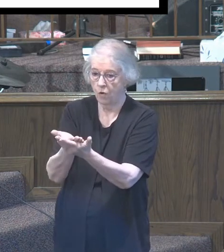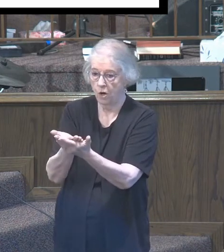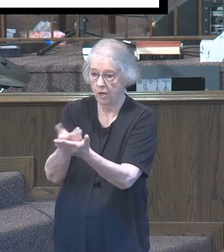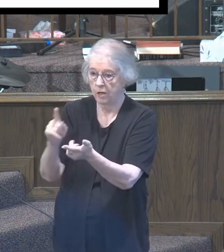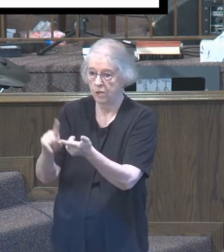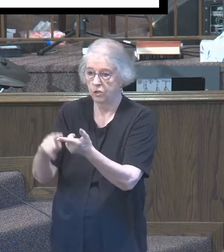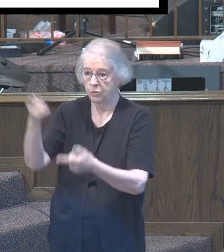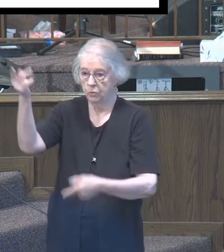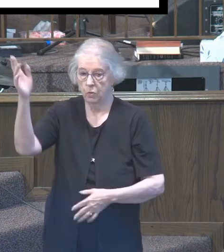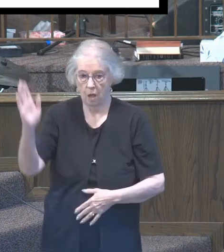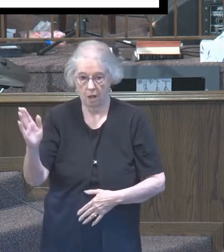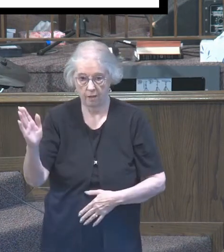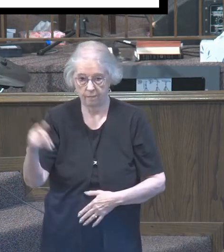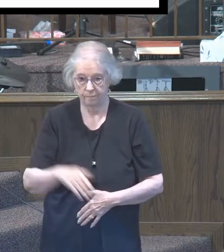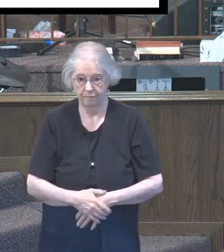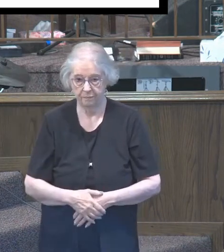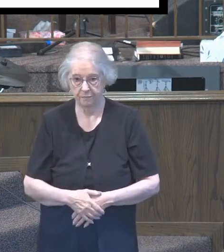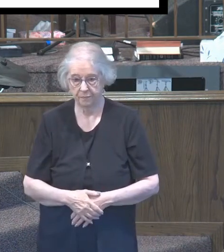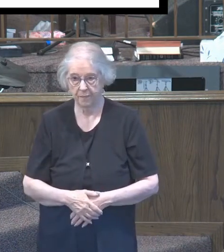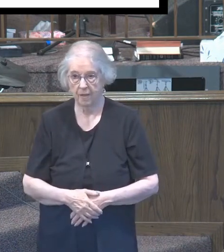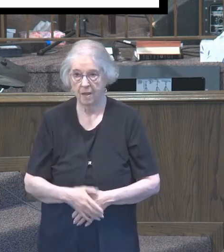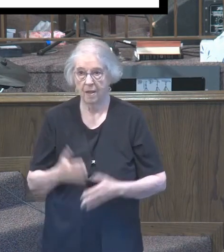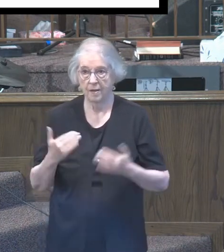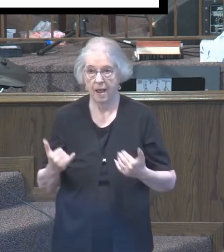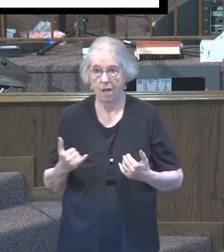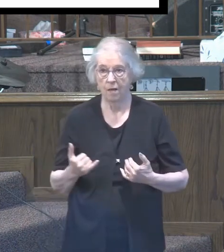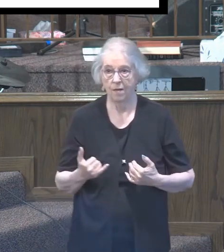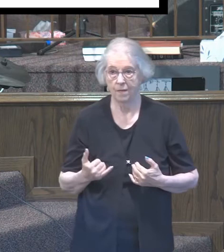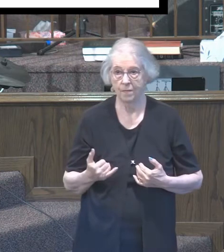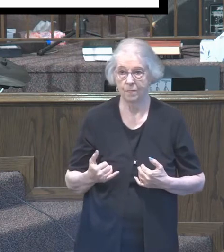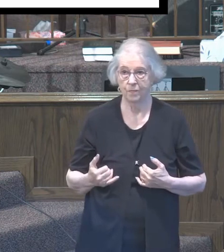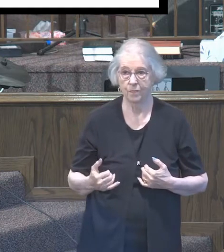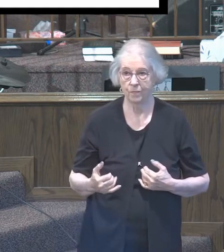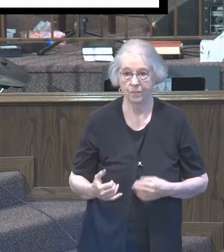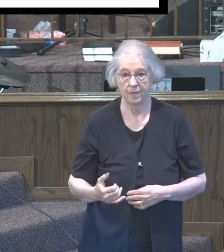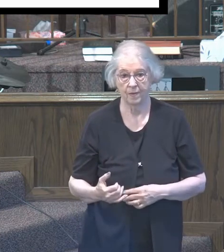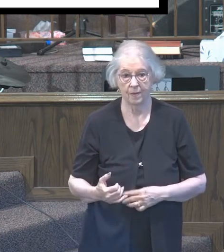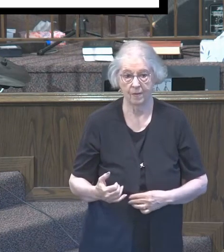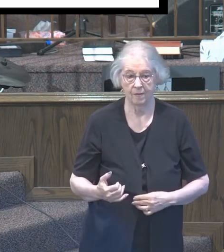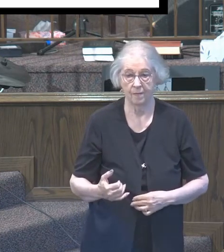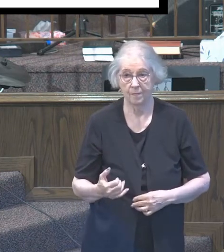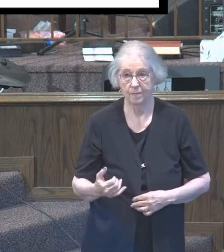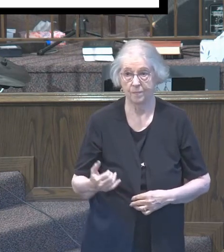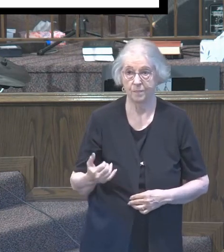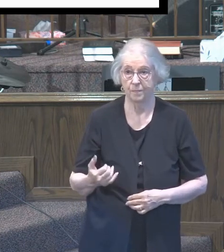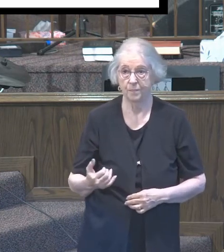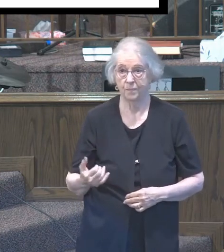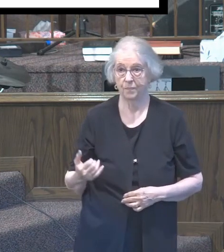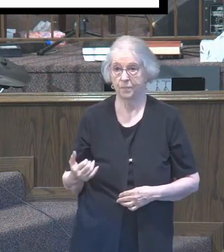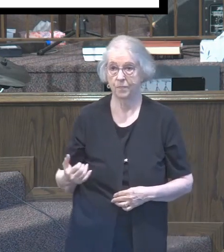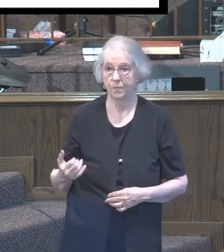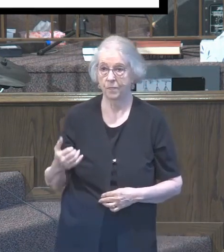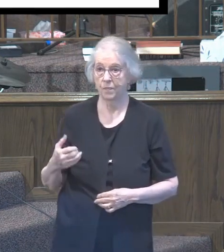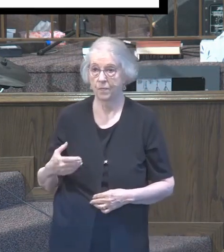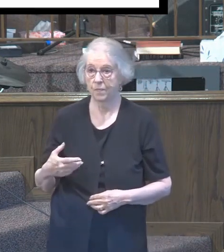maybe even jail. If that happens, you won't get out without a stiff fine. You know